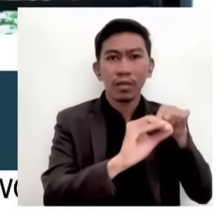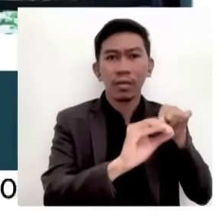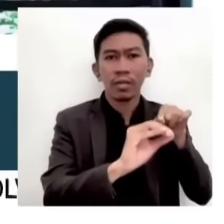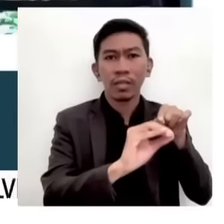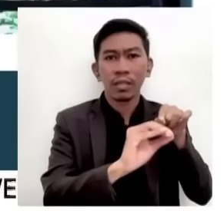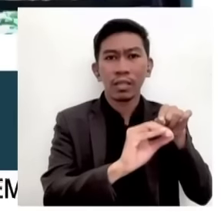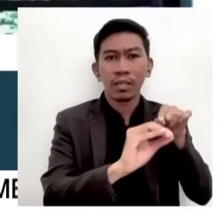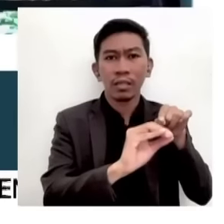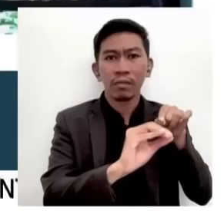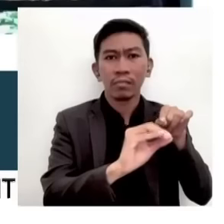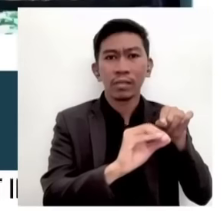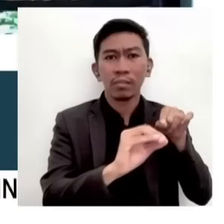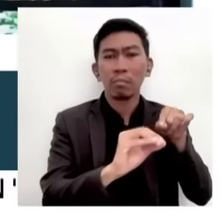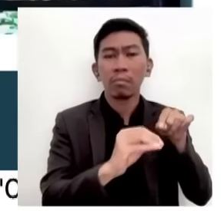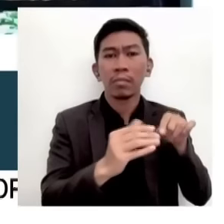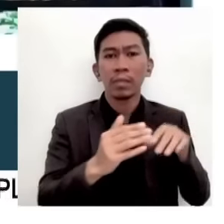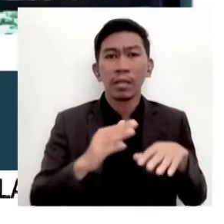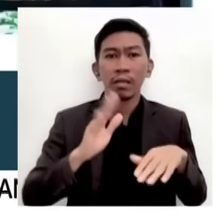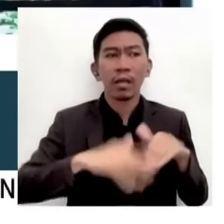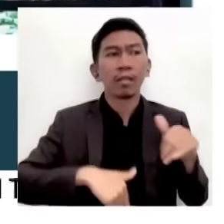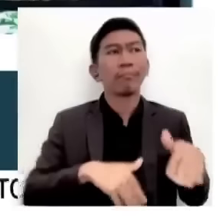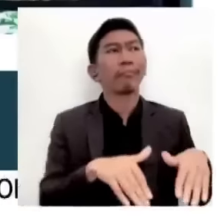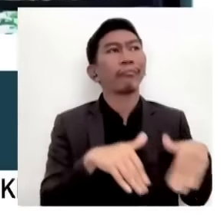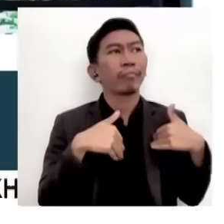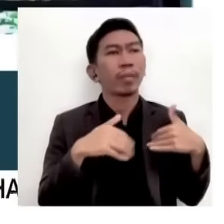Kaysa wala kang ginawa, mabuti na yung may gagawin ka.